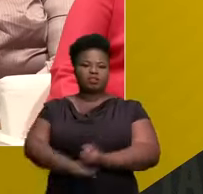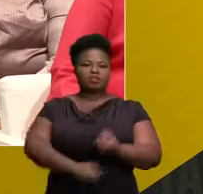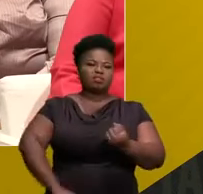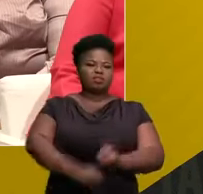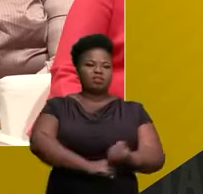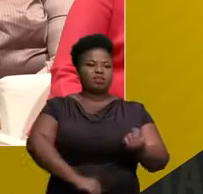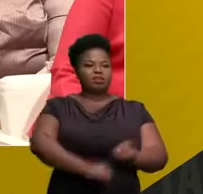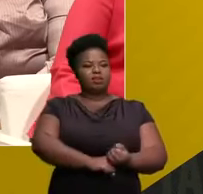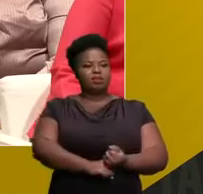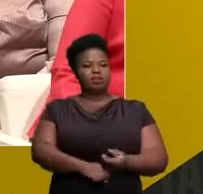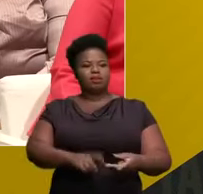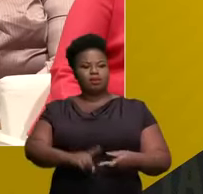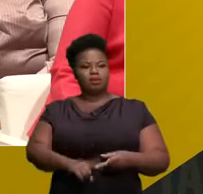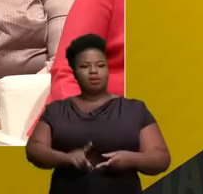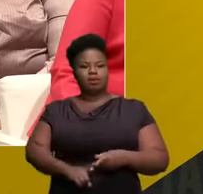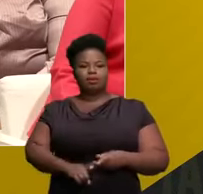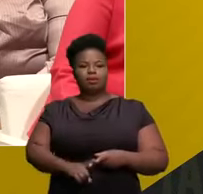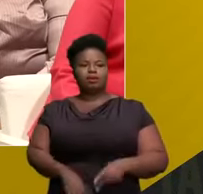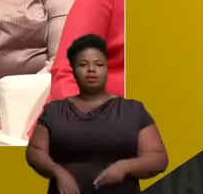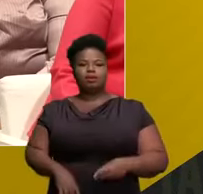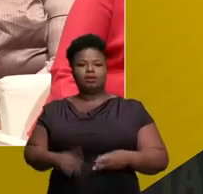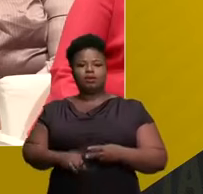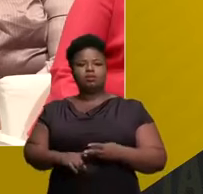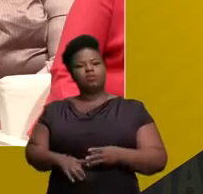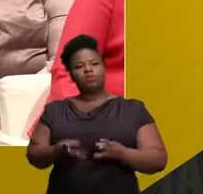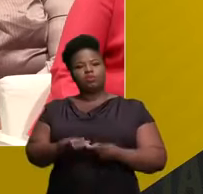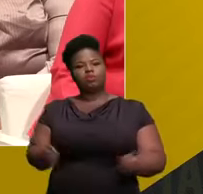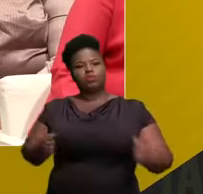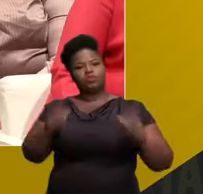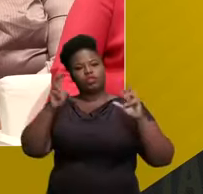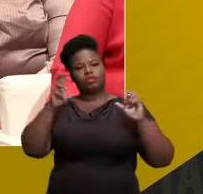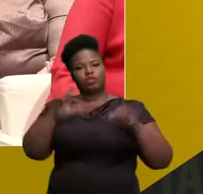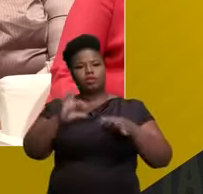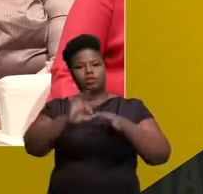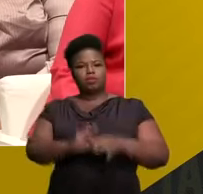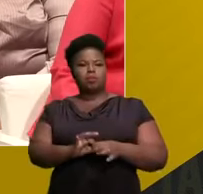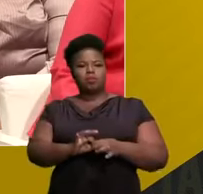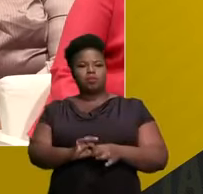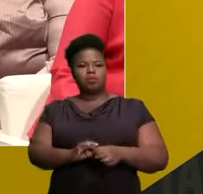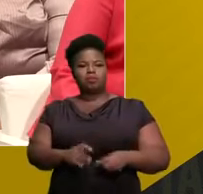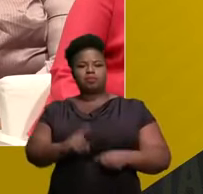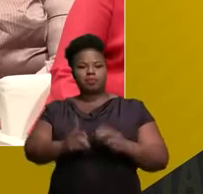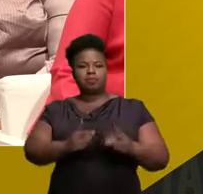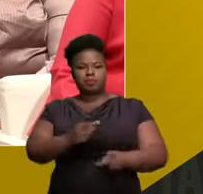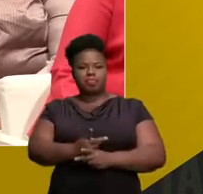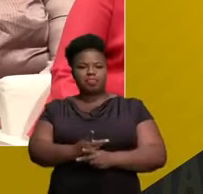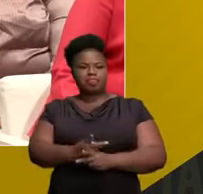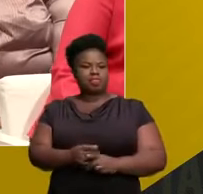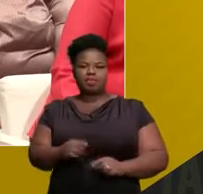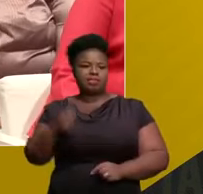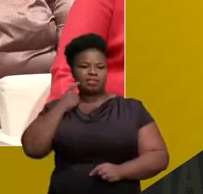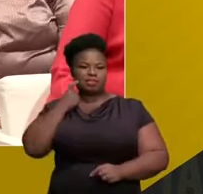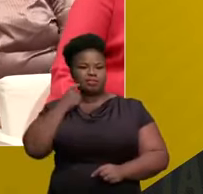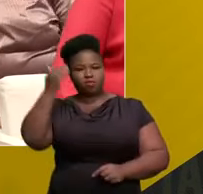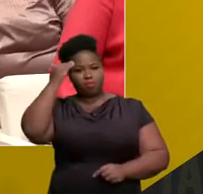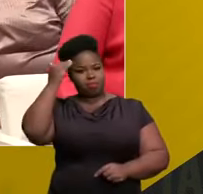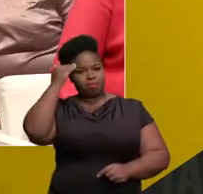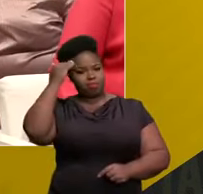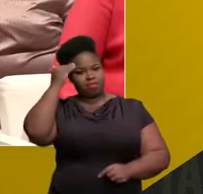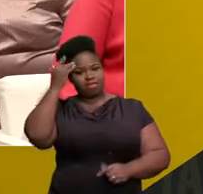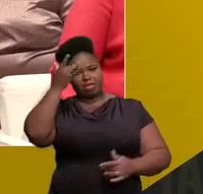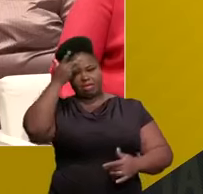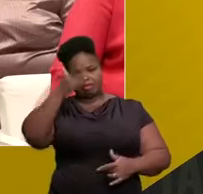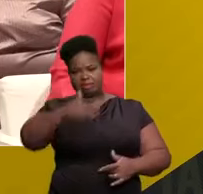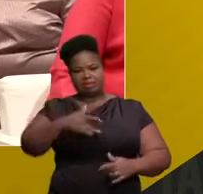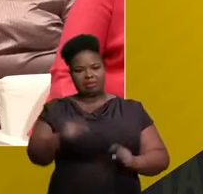whatever, then it's easier to deal with issues in the home, and you won't be exposed to mental health, mental